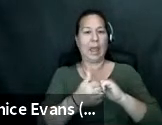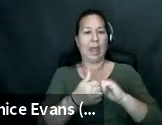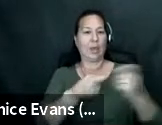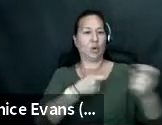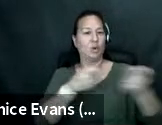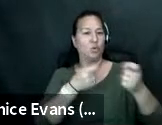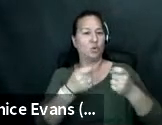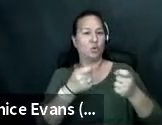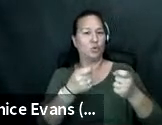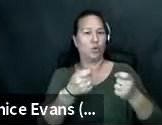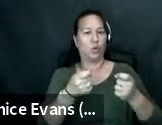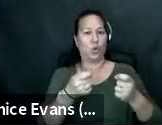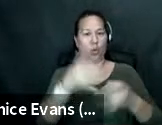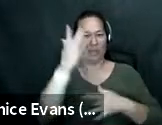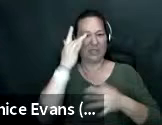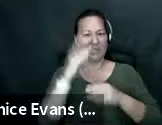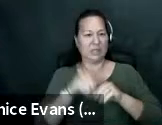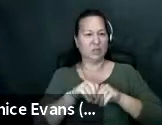Next slide, please.